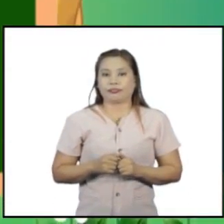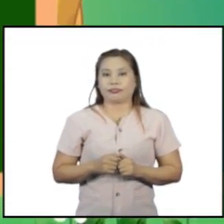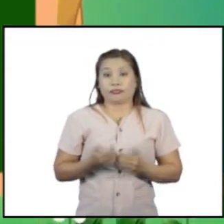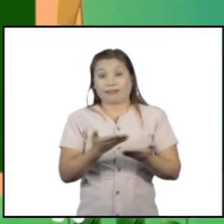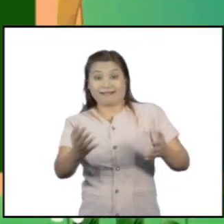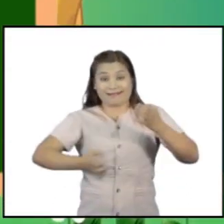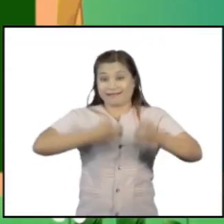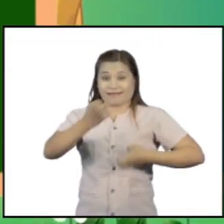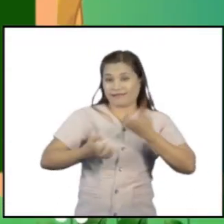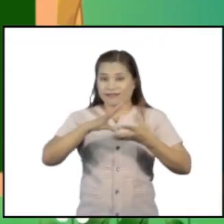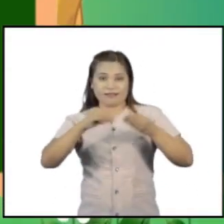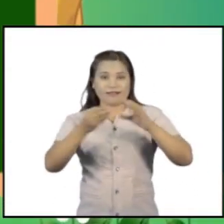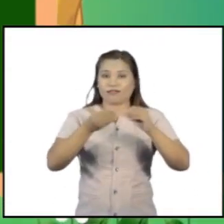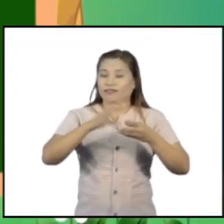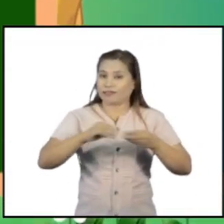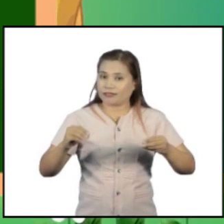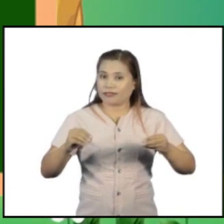Did you enjoy the story?